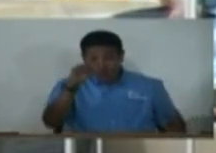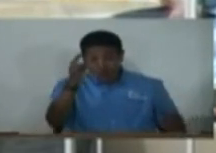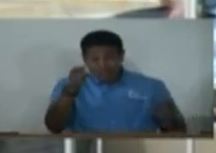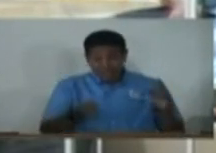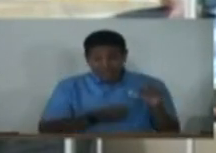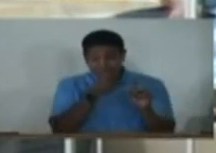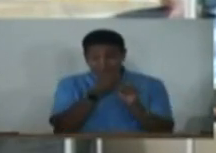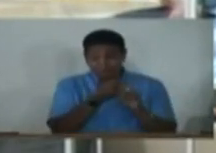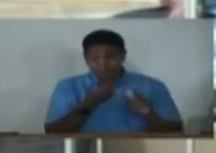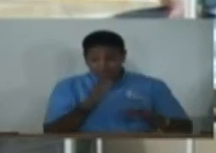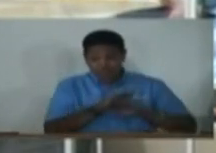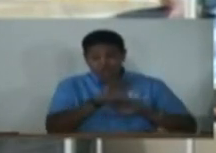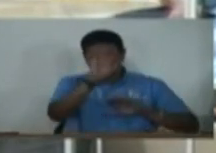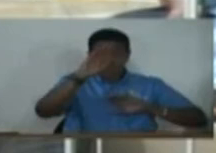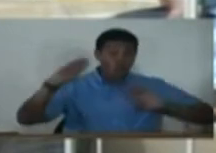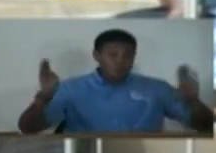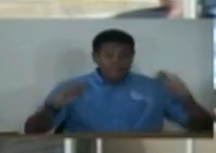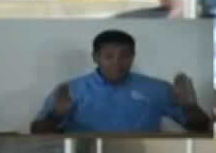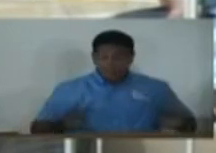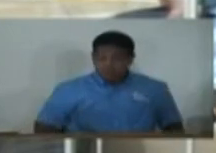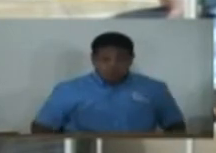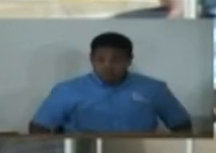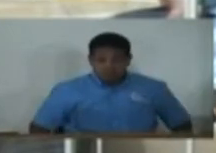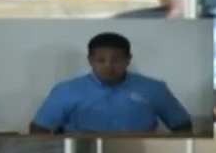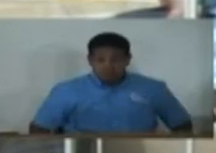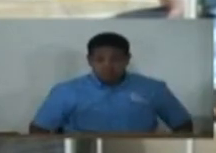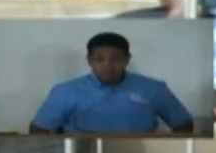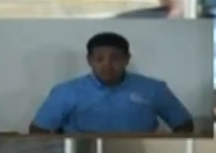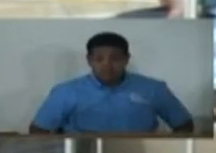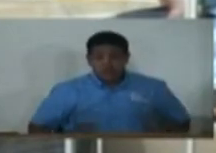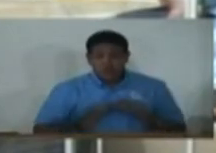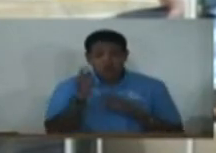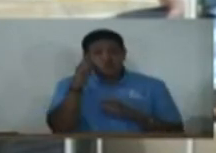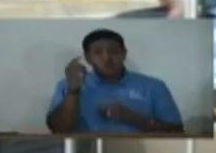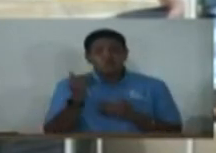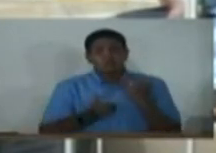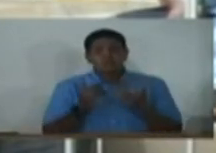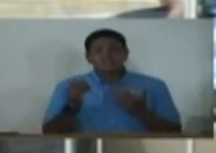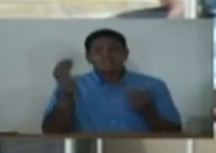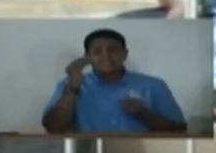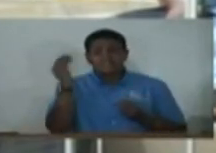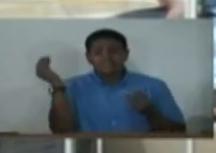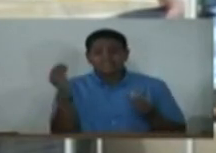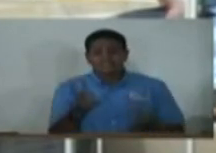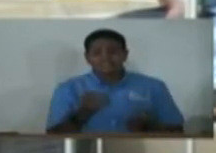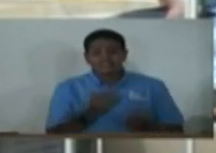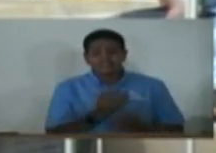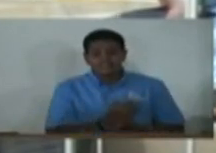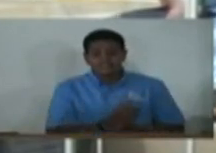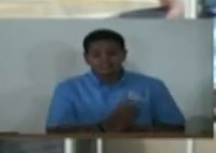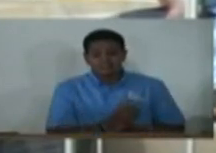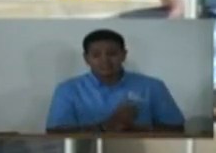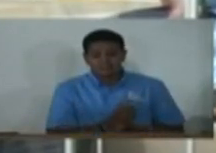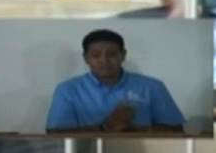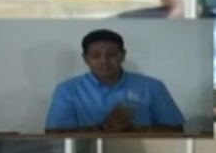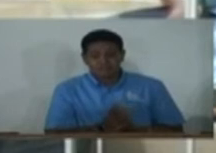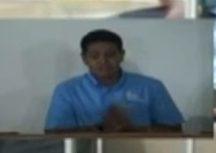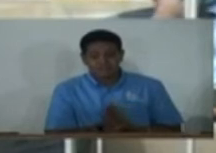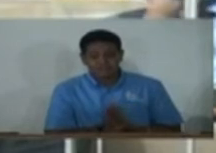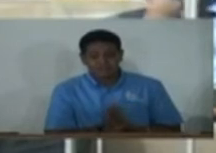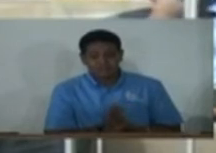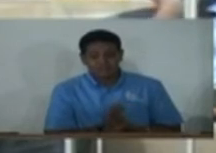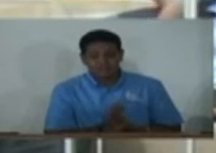on your behavior. How you process information, Madam Speaker,